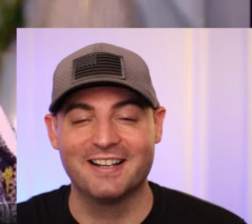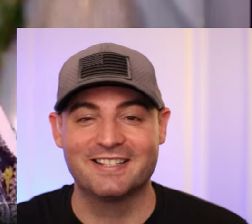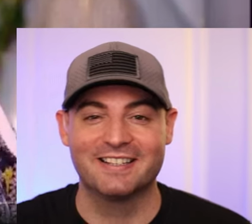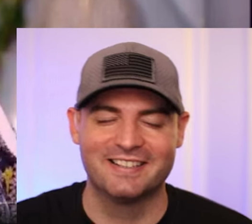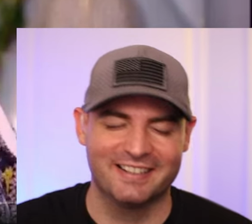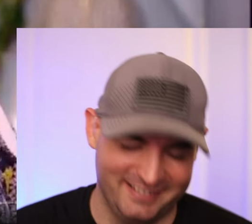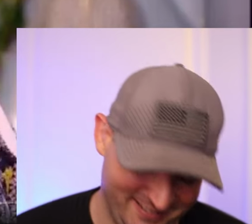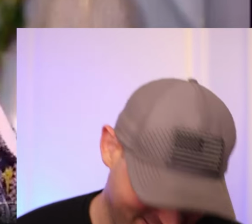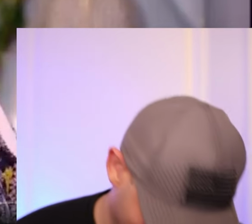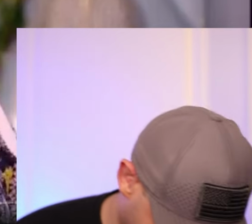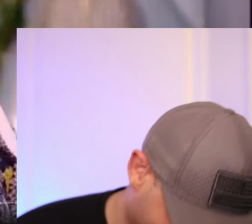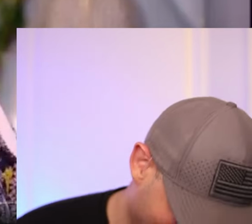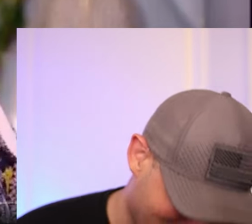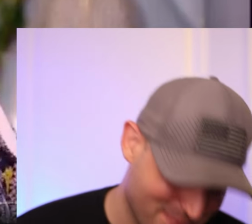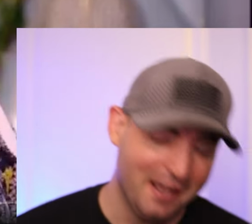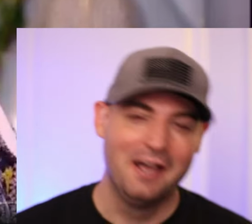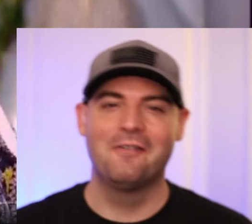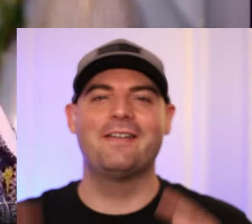climate crisis.